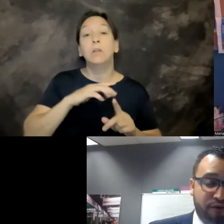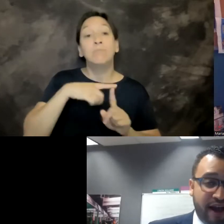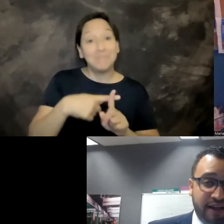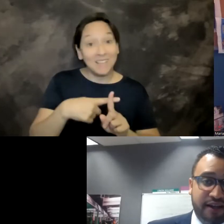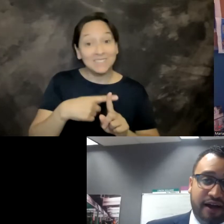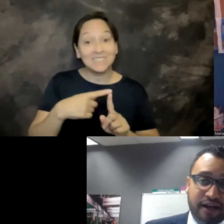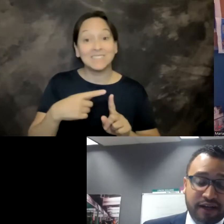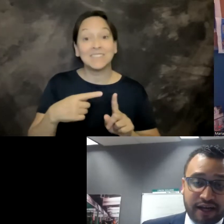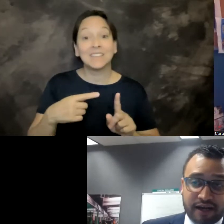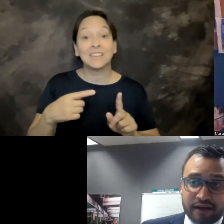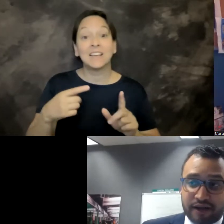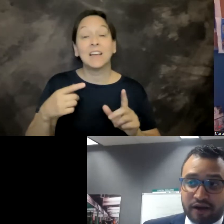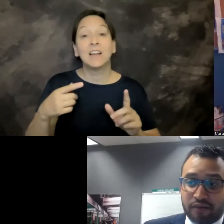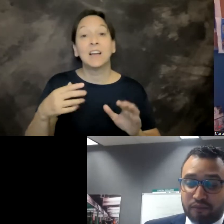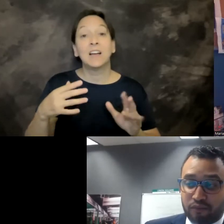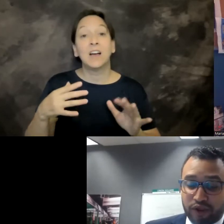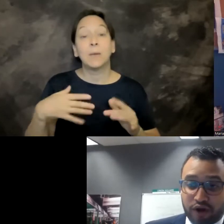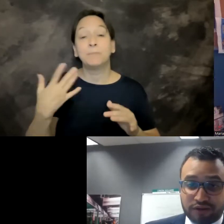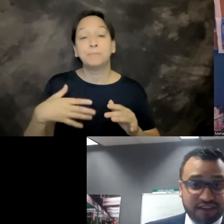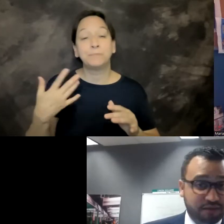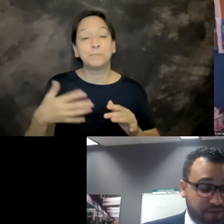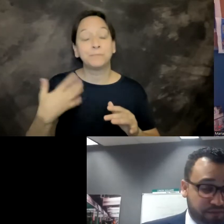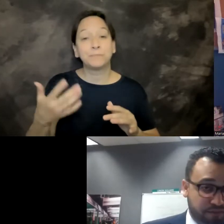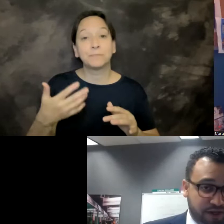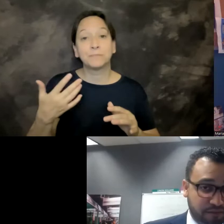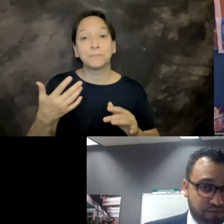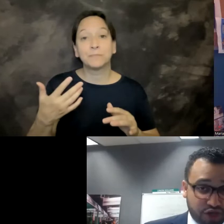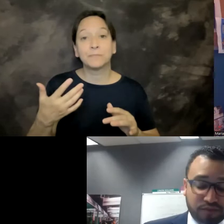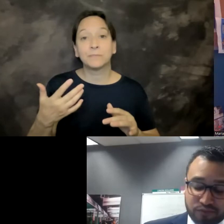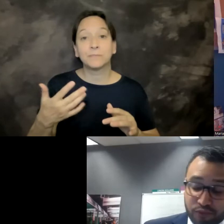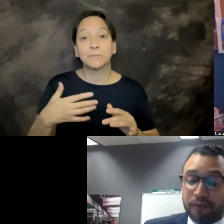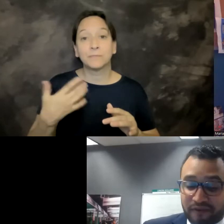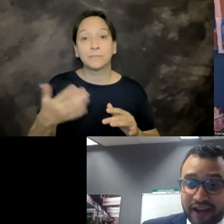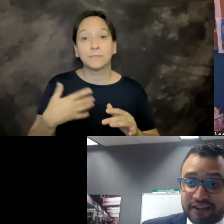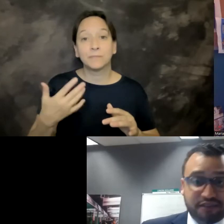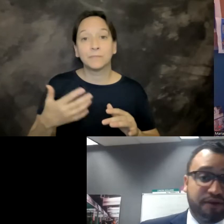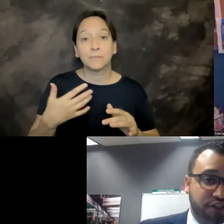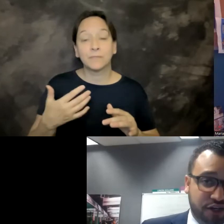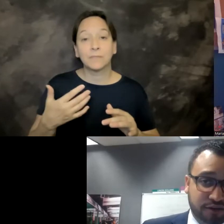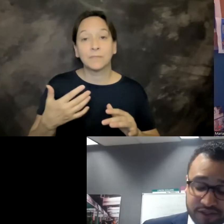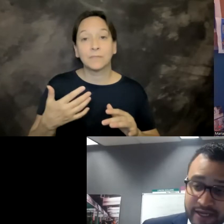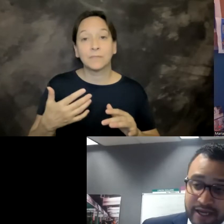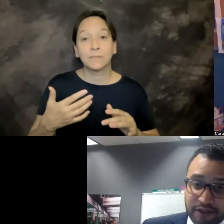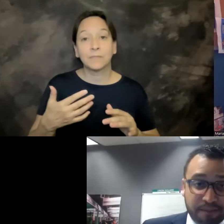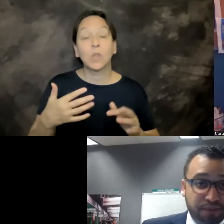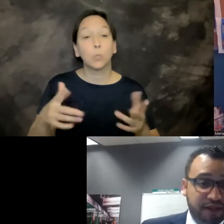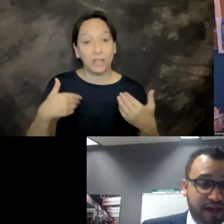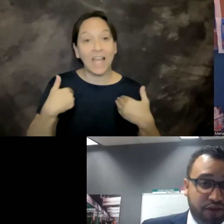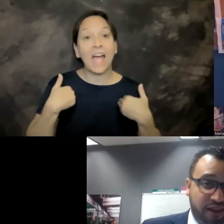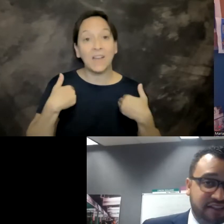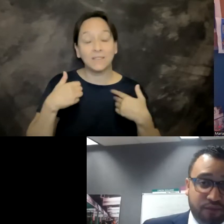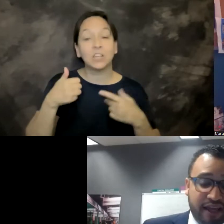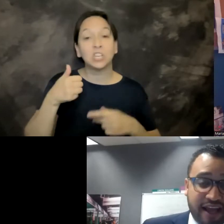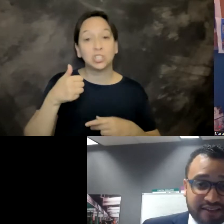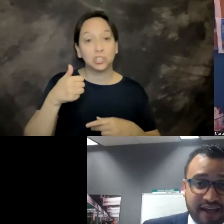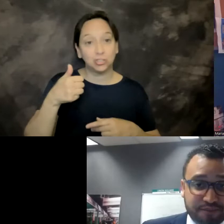will be providing what we call shuttle. We will be providing disability shuttles. Simply, the